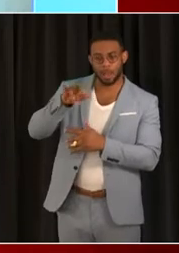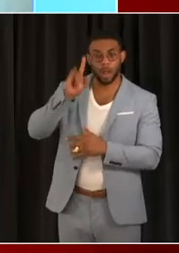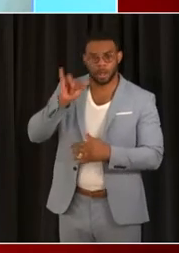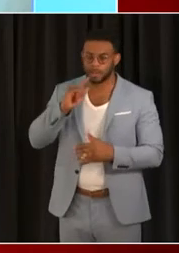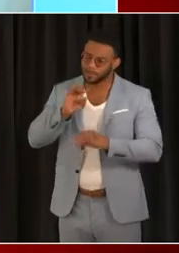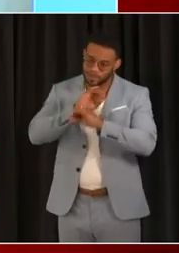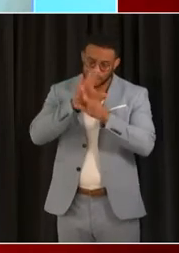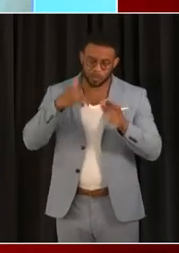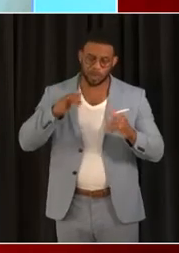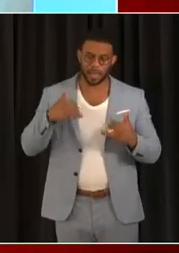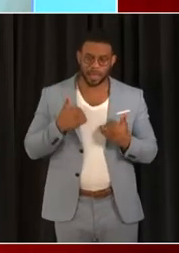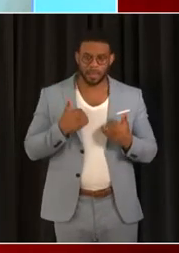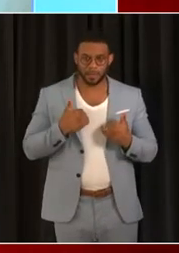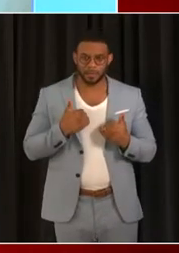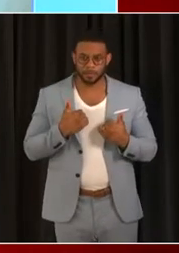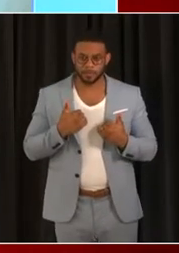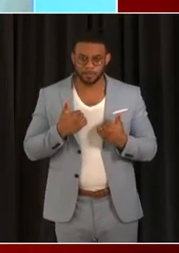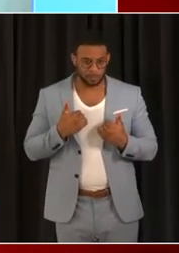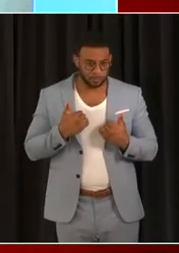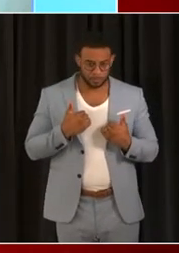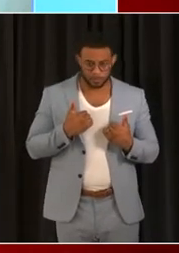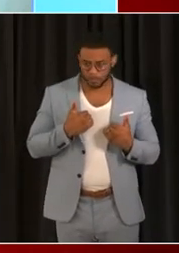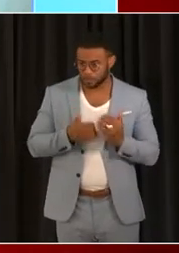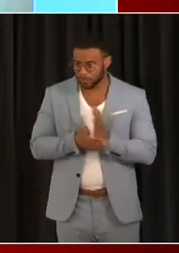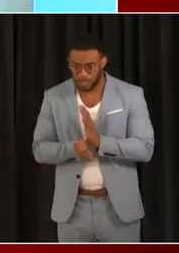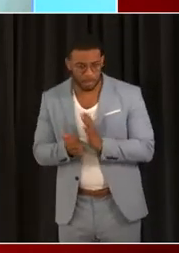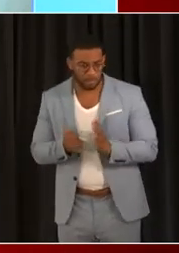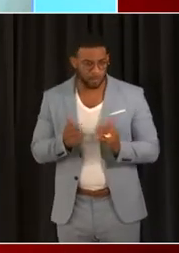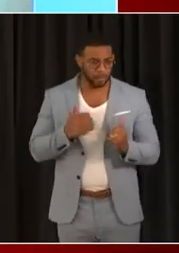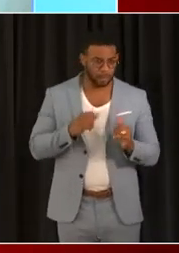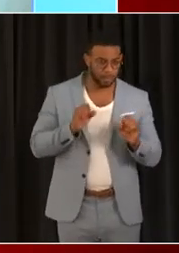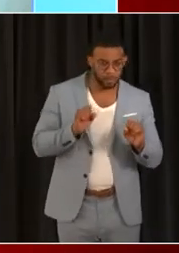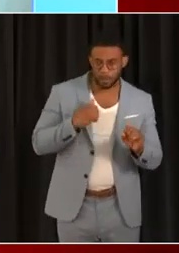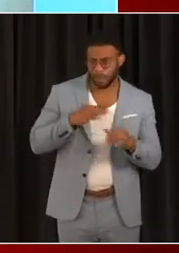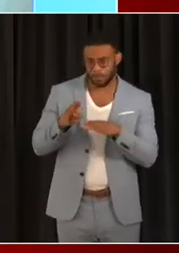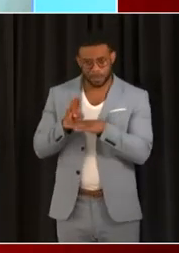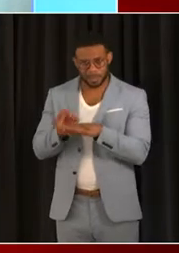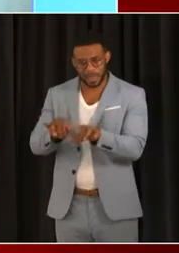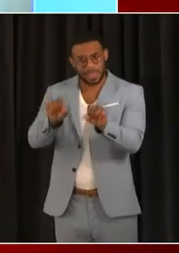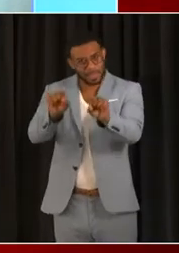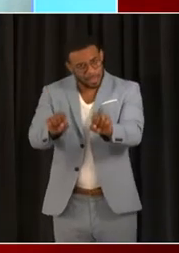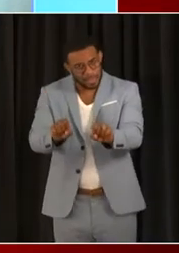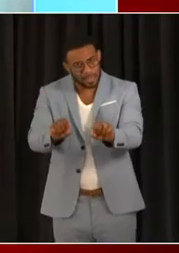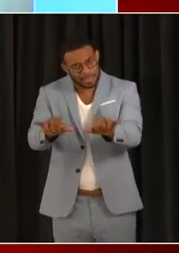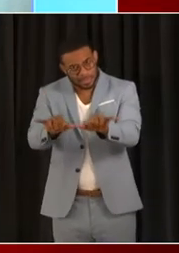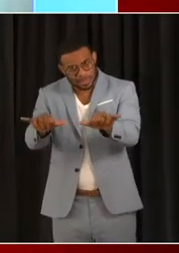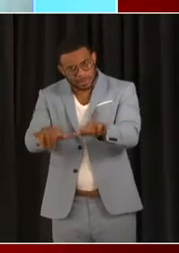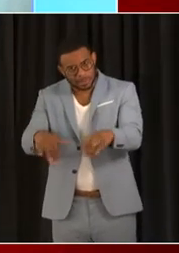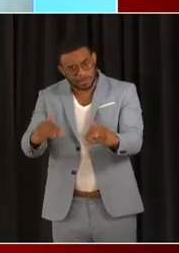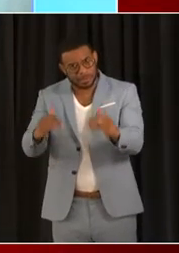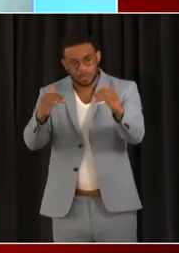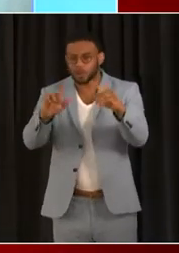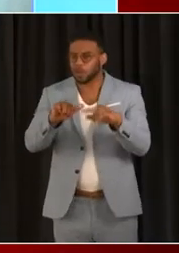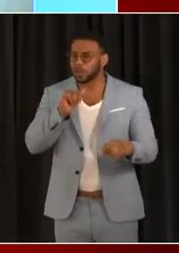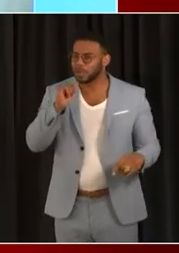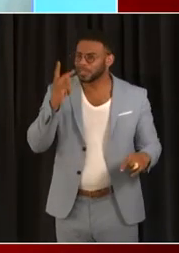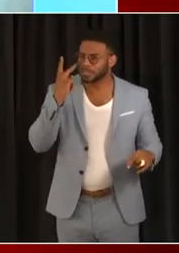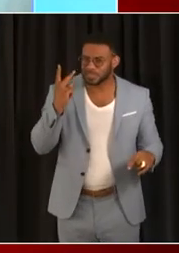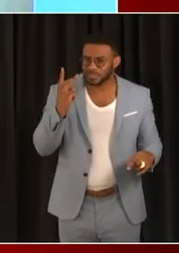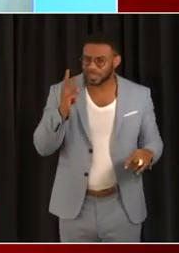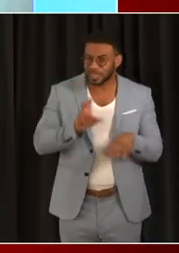It is clear that we have talent. It is clear that we have businesses that can scale, but we're